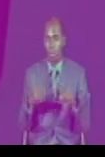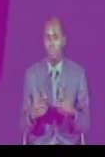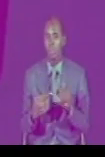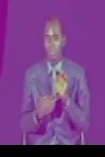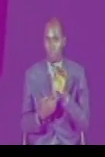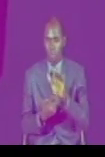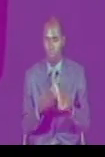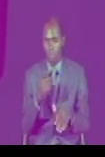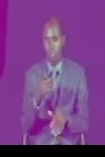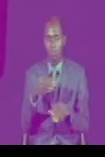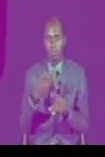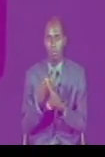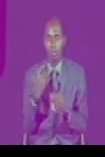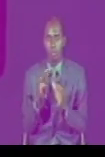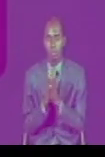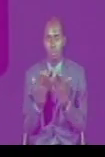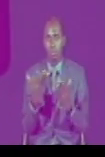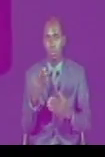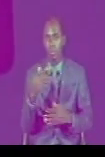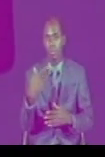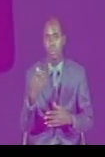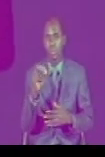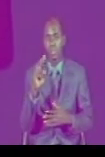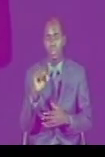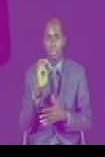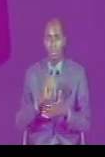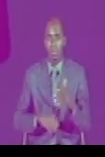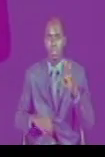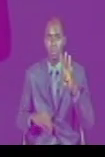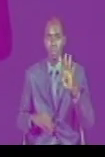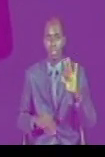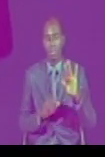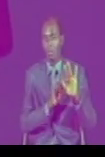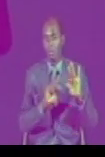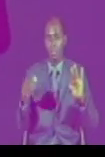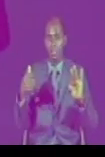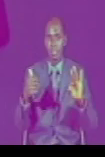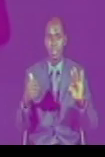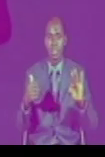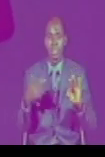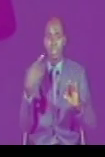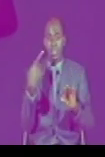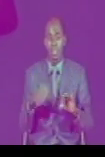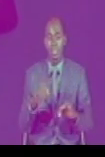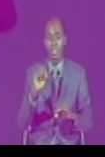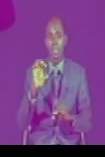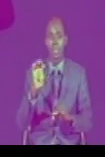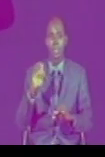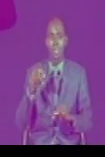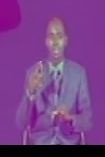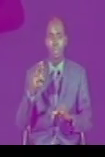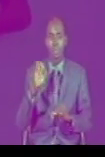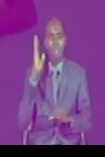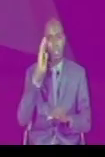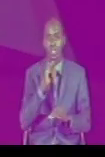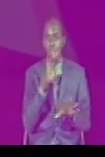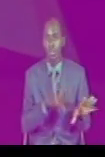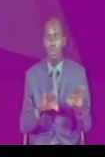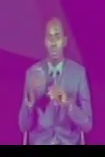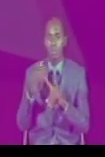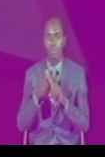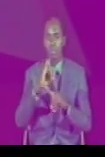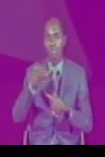in Genesis chapter 49, verse 10. The scepter shall not depart from Judah, nor